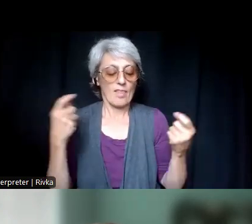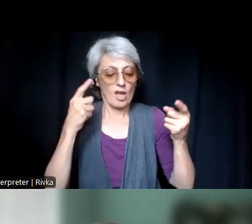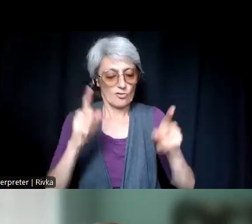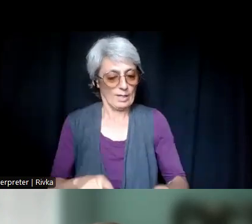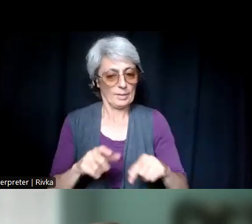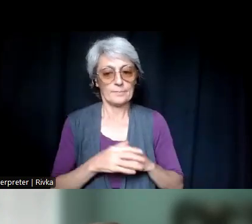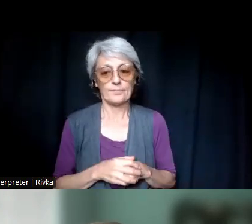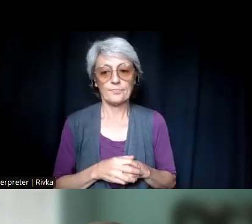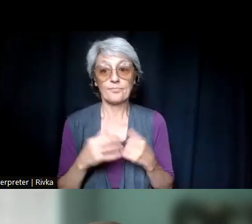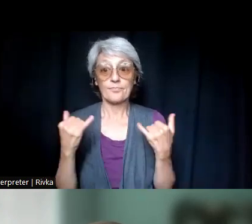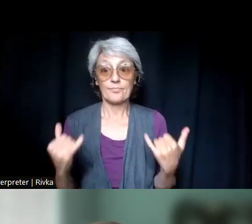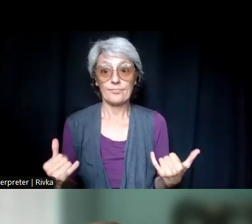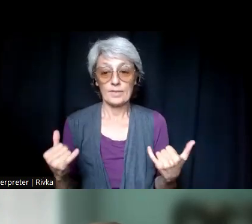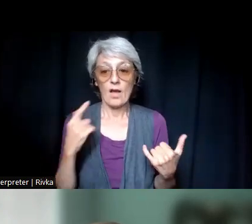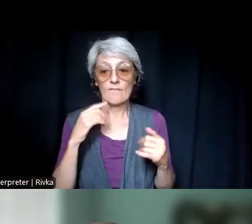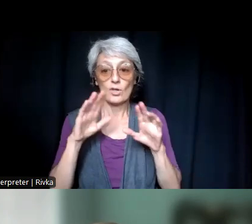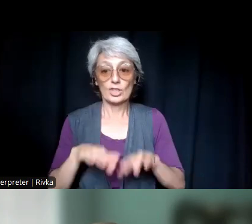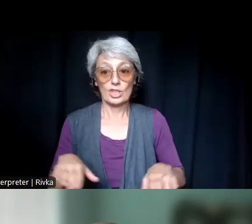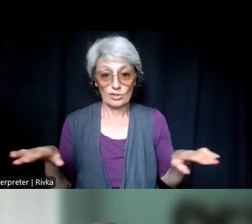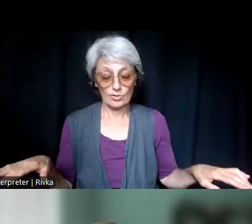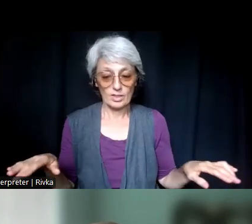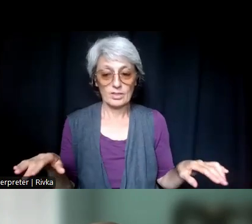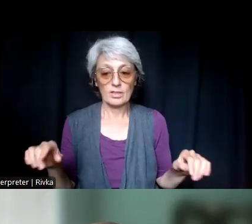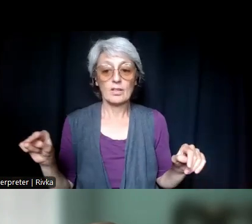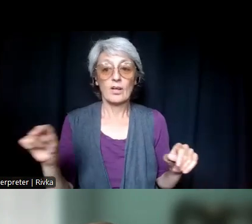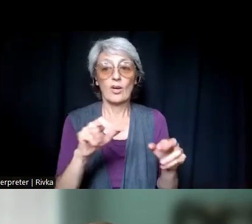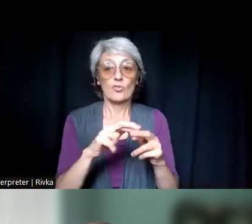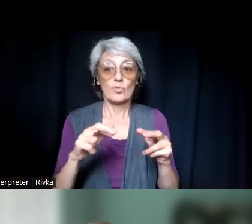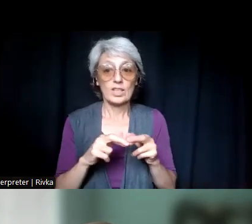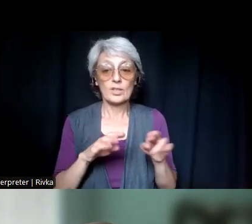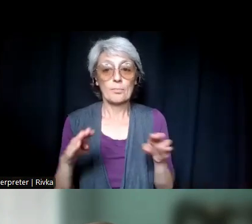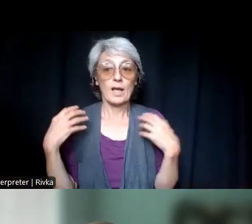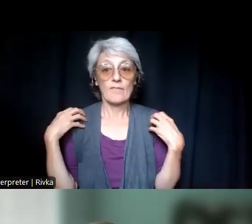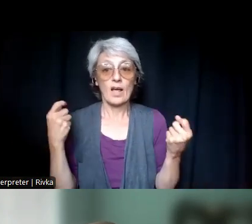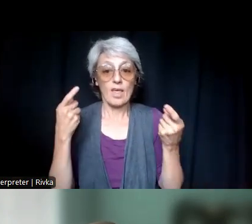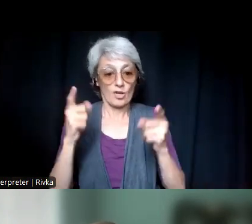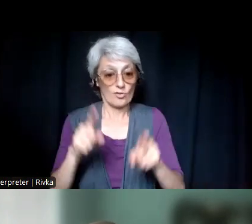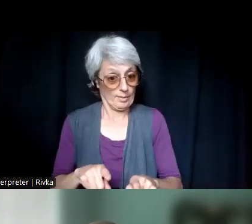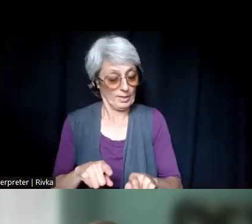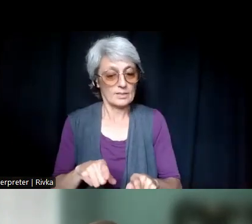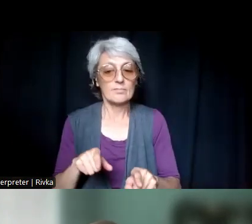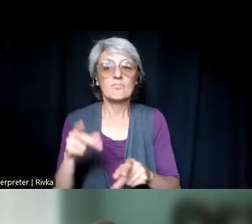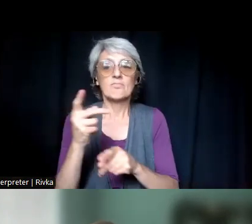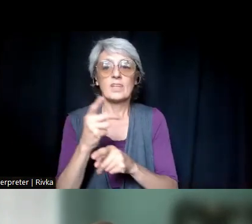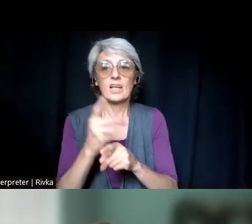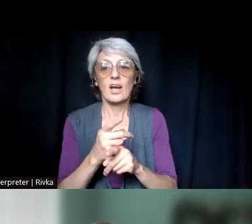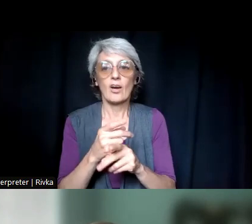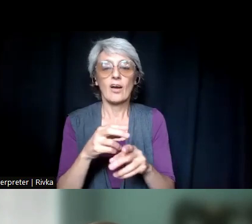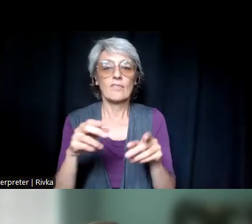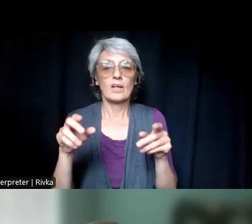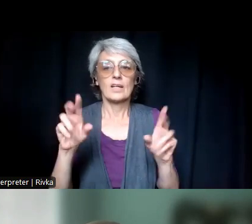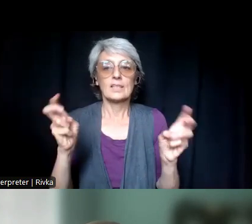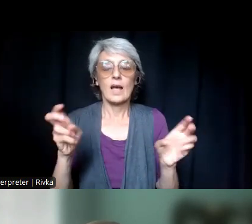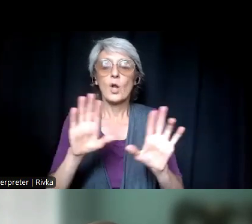this time for children, those regional behavioral health agreements are responsible for the administration of